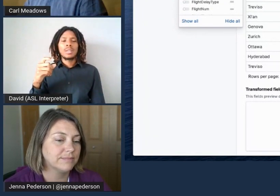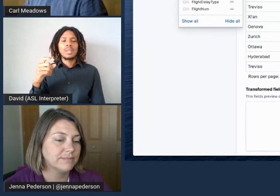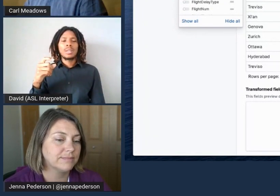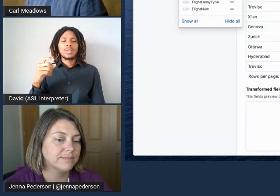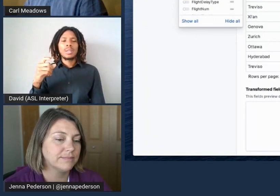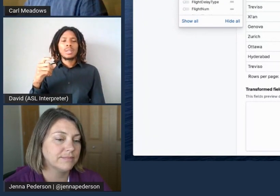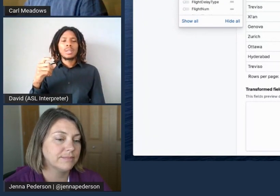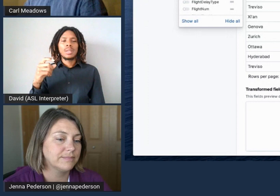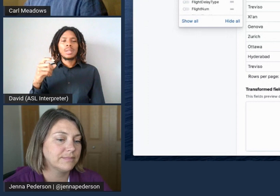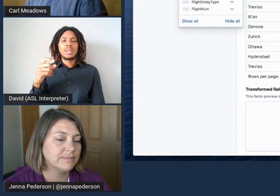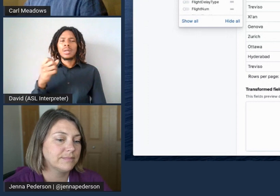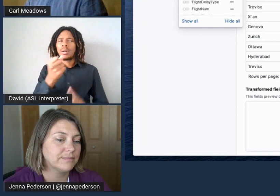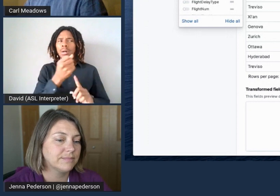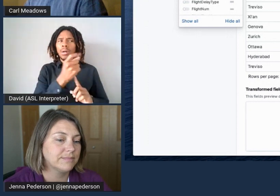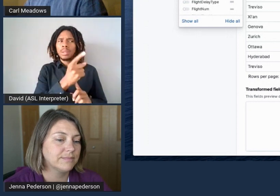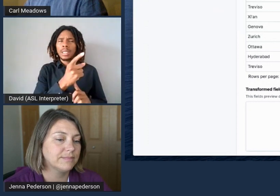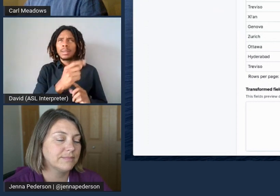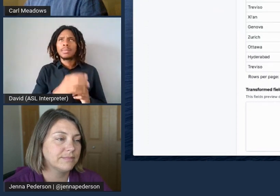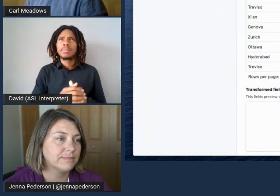sorry, 1 second.